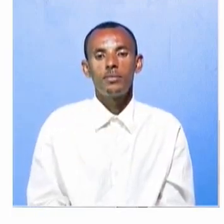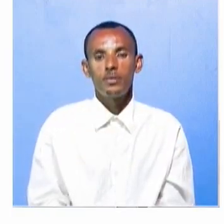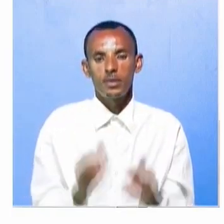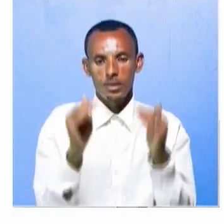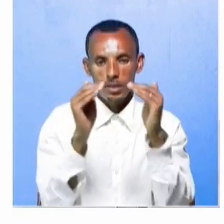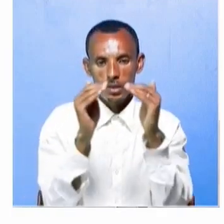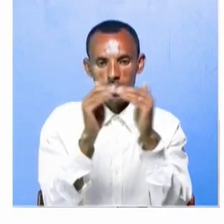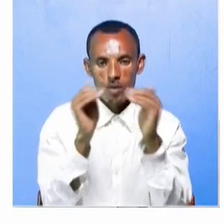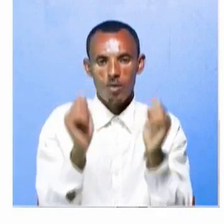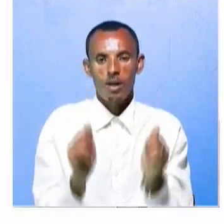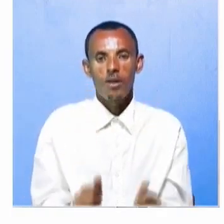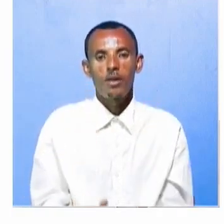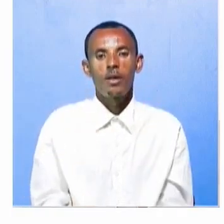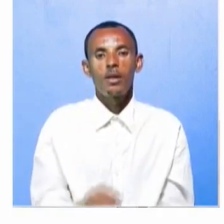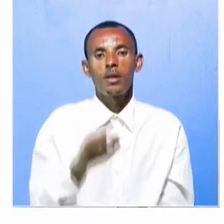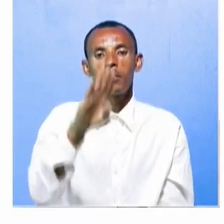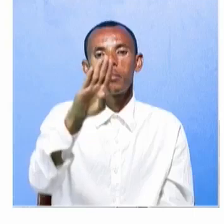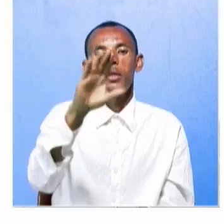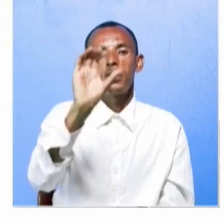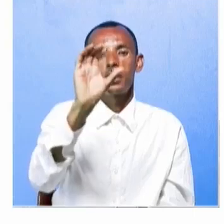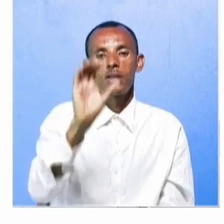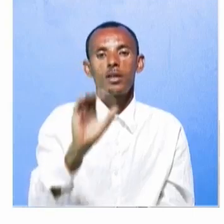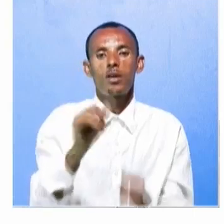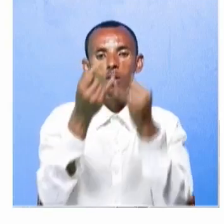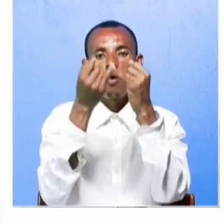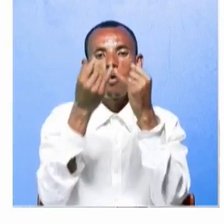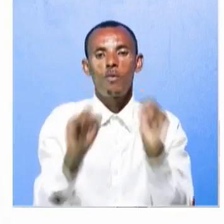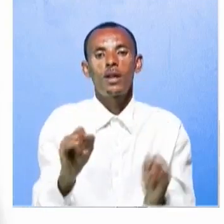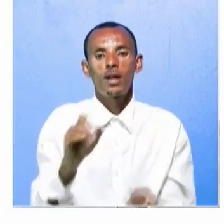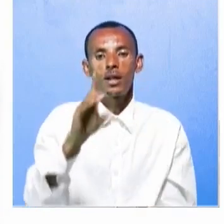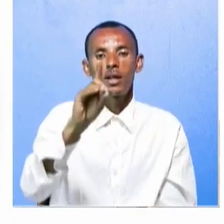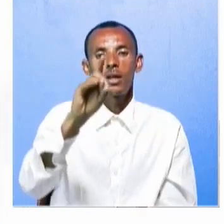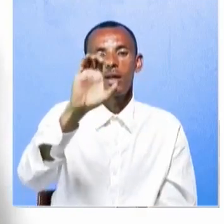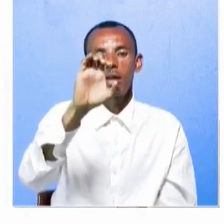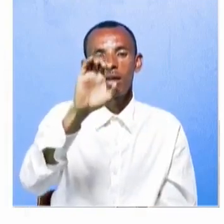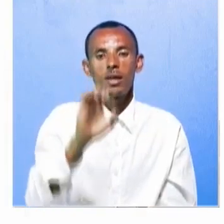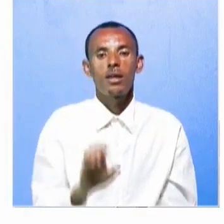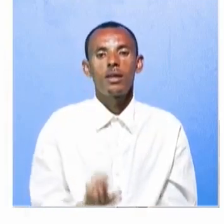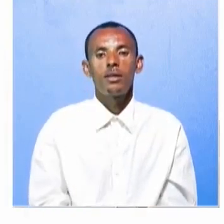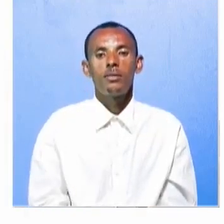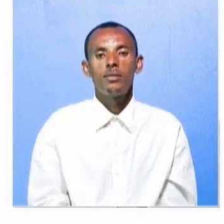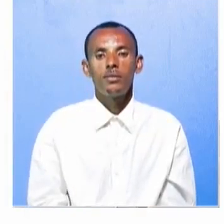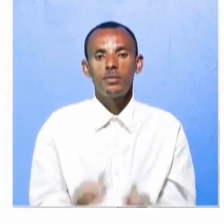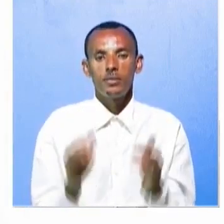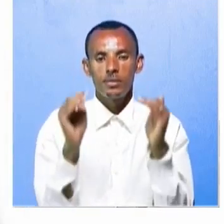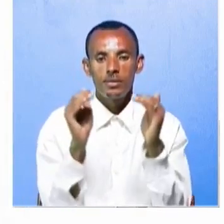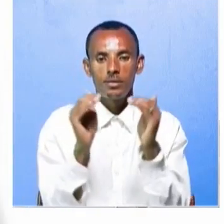is the same as BC over DE.